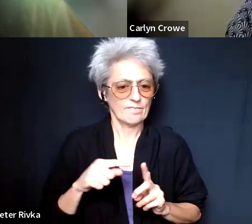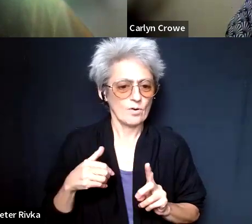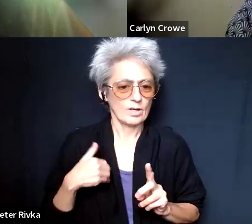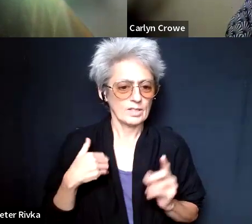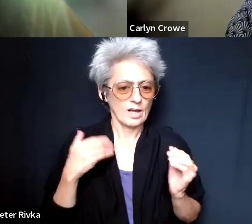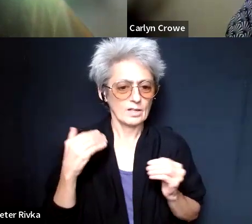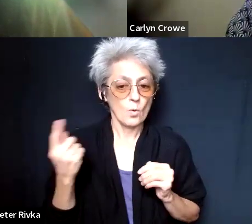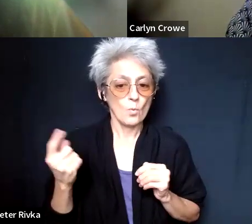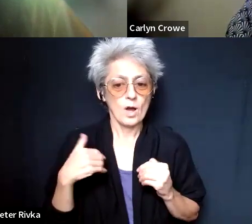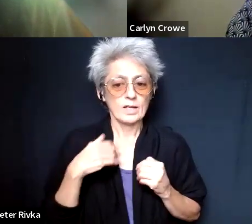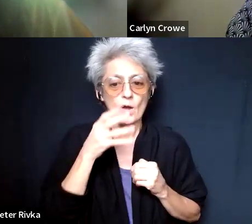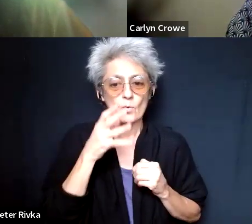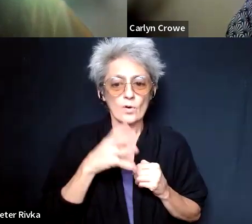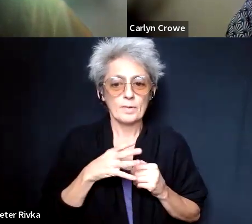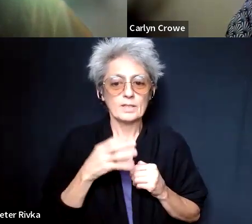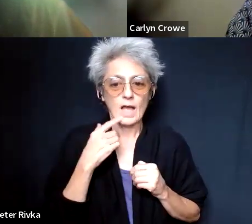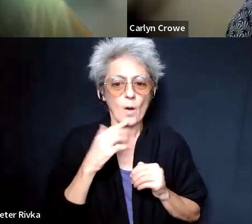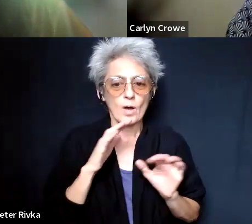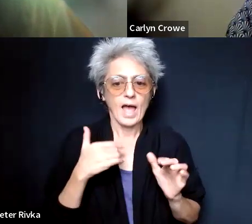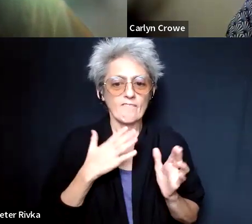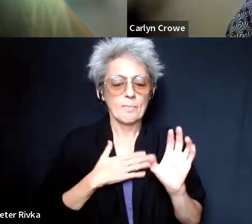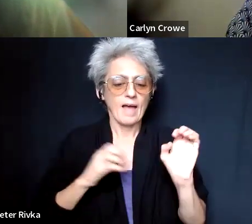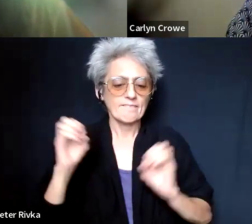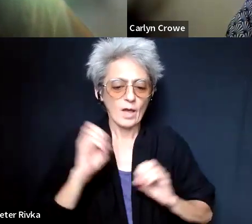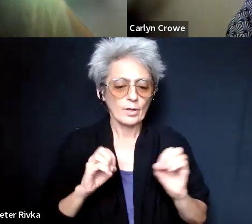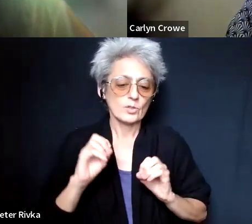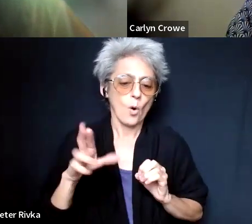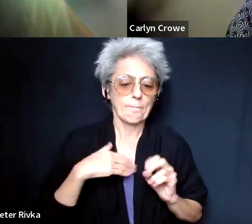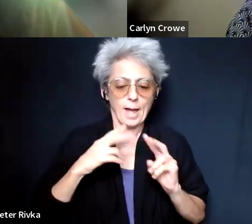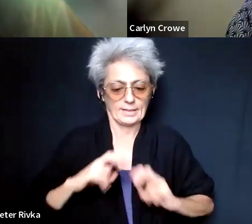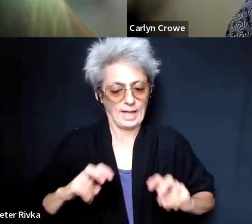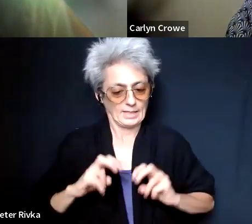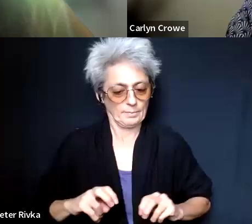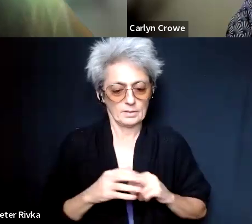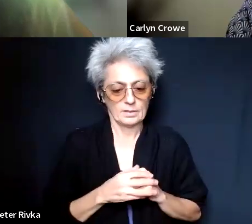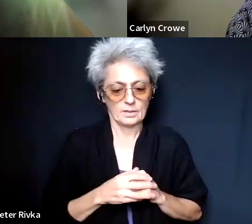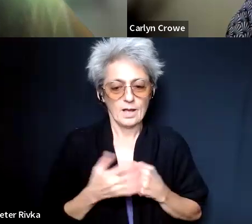I'm going to have my evaluation or my assessment, and I'm still a quadriplegic.